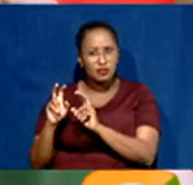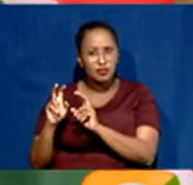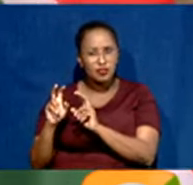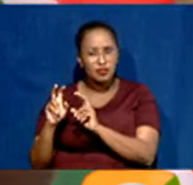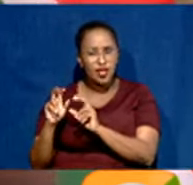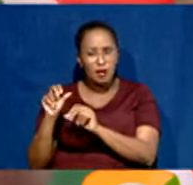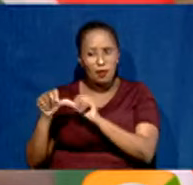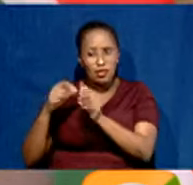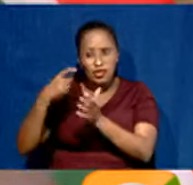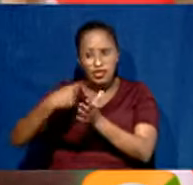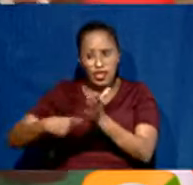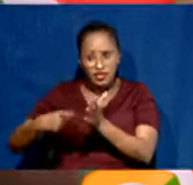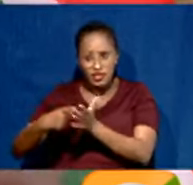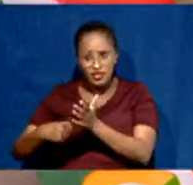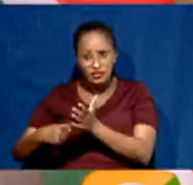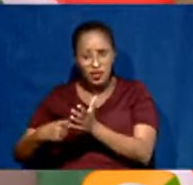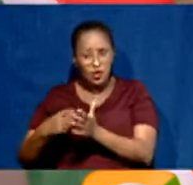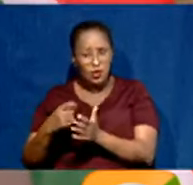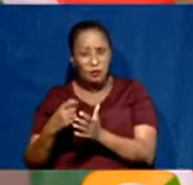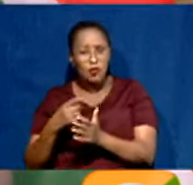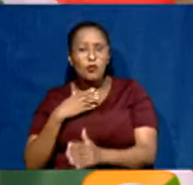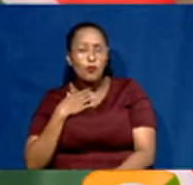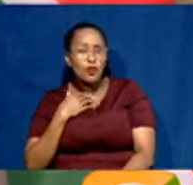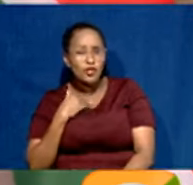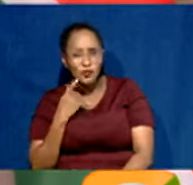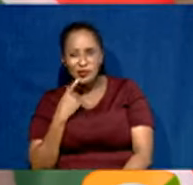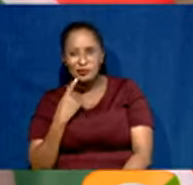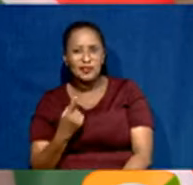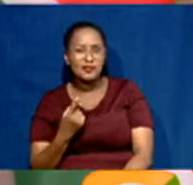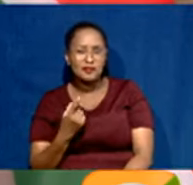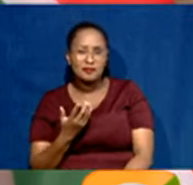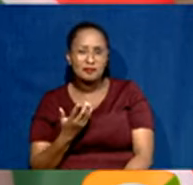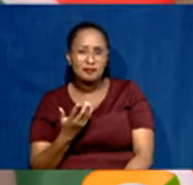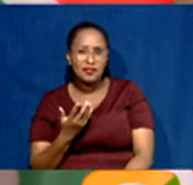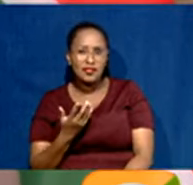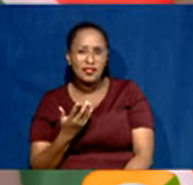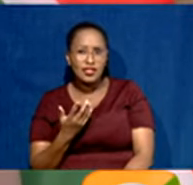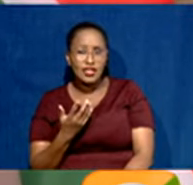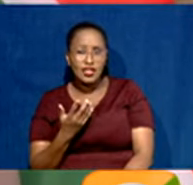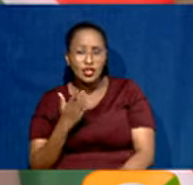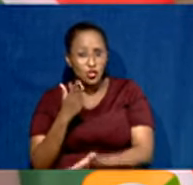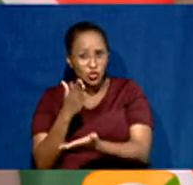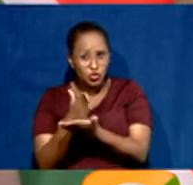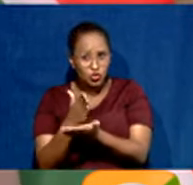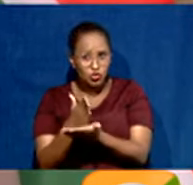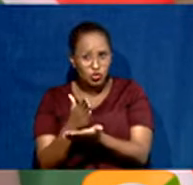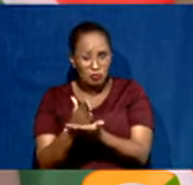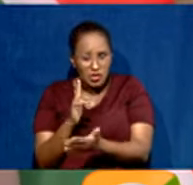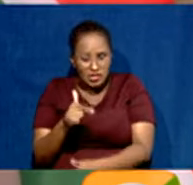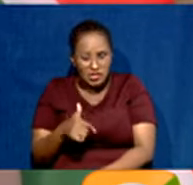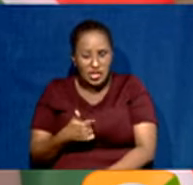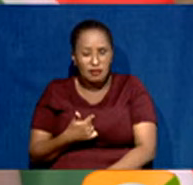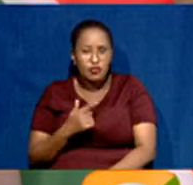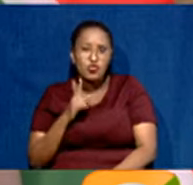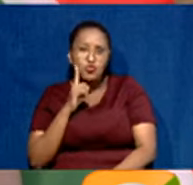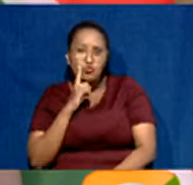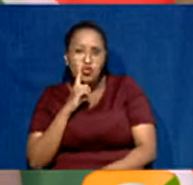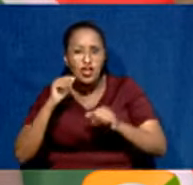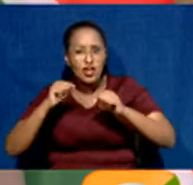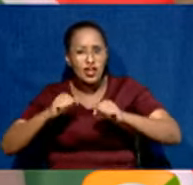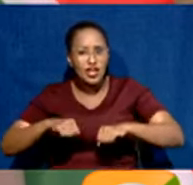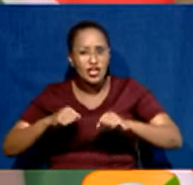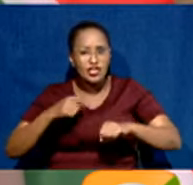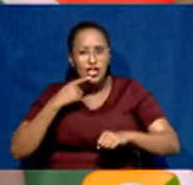has a lot to say on taxes. Yeah. That's true. You see, my friend, while it is true that I can tomorrow say, let